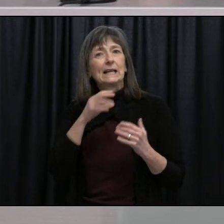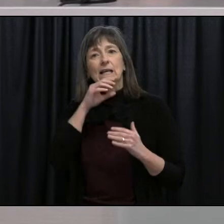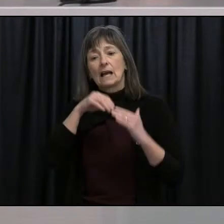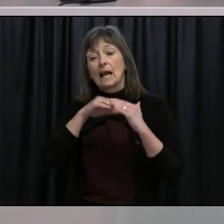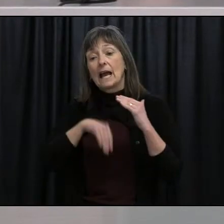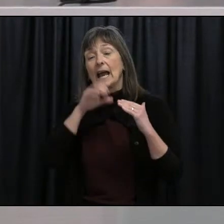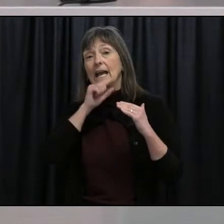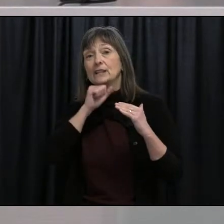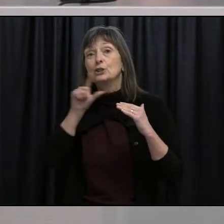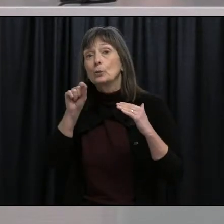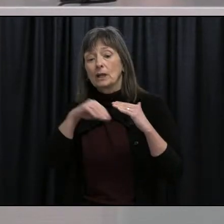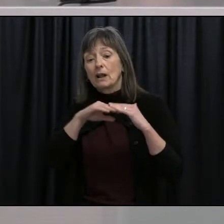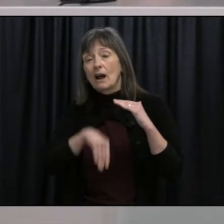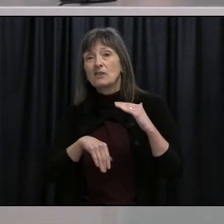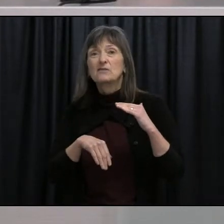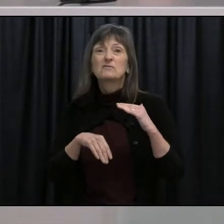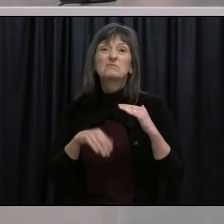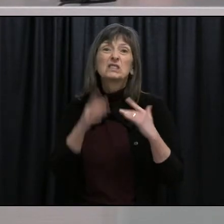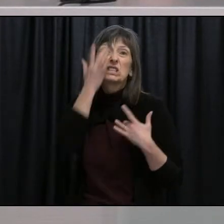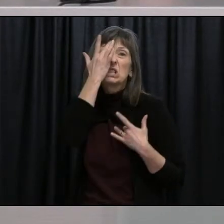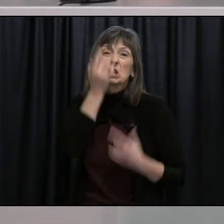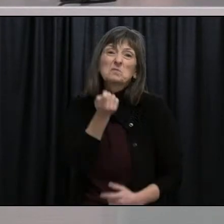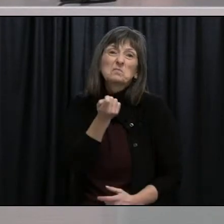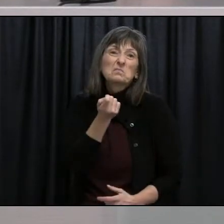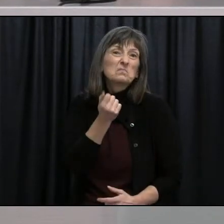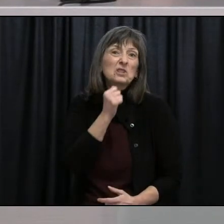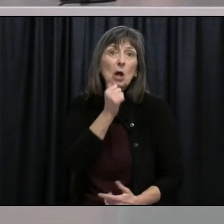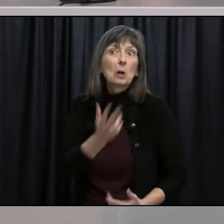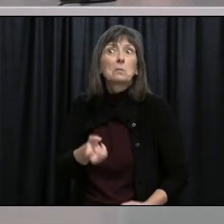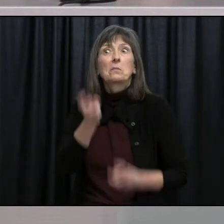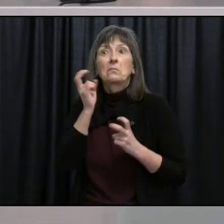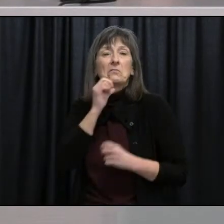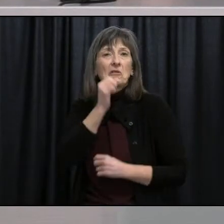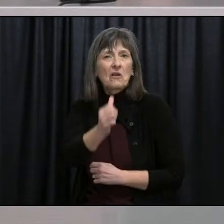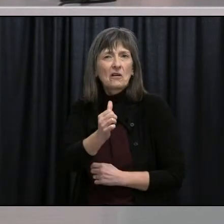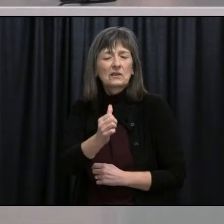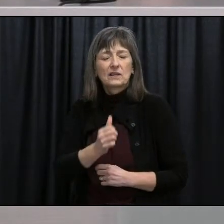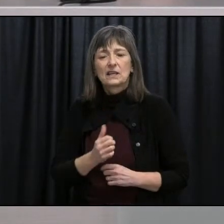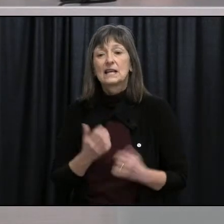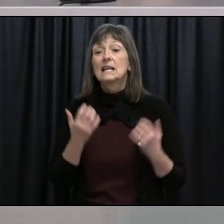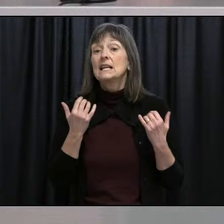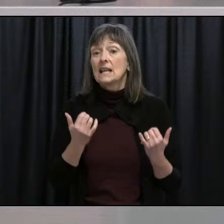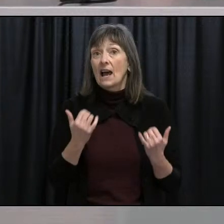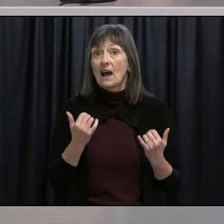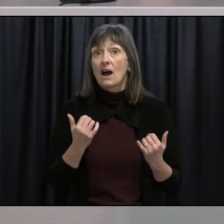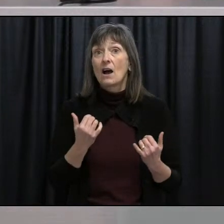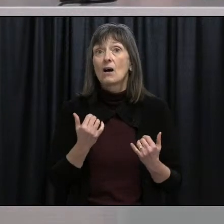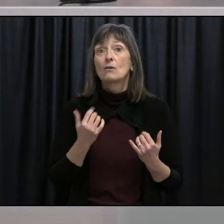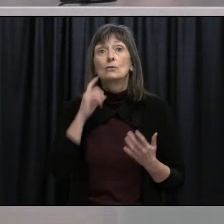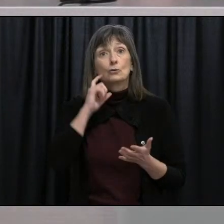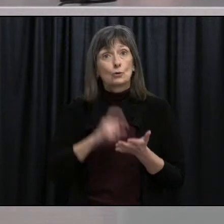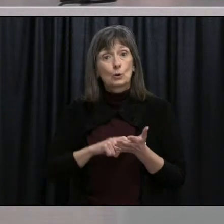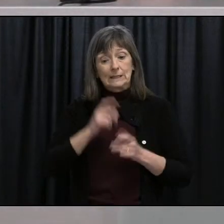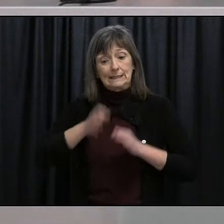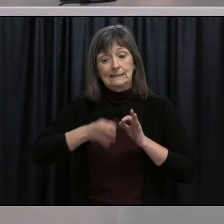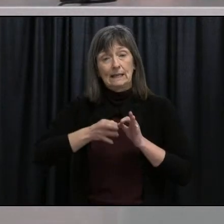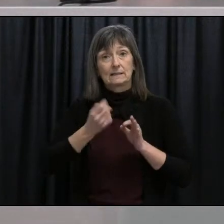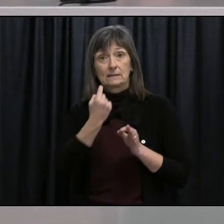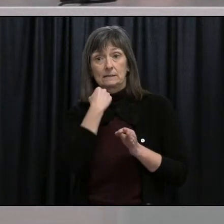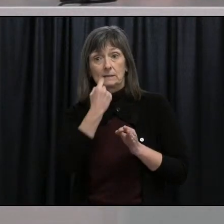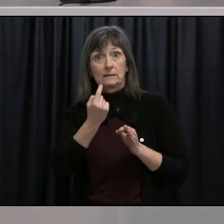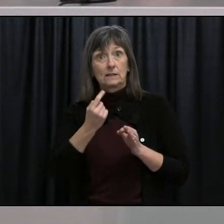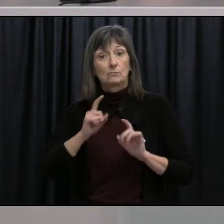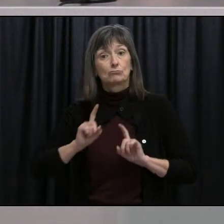or were asymptomatic. And noting that testing has decreased in the past few days here, are we looking to begin